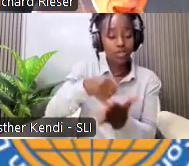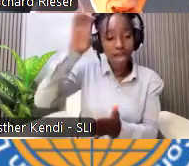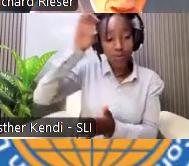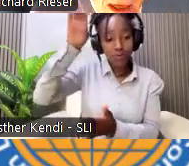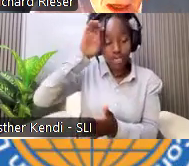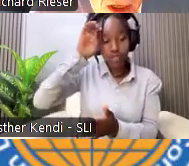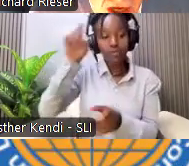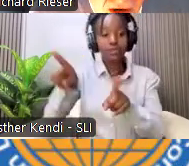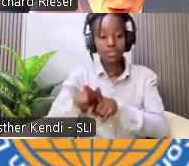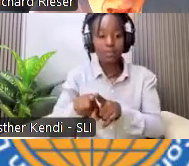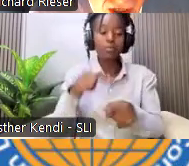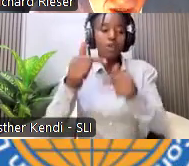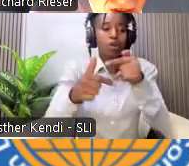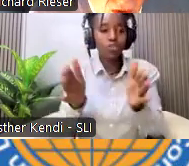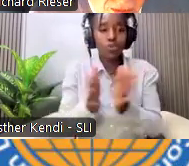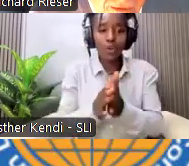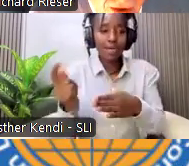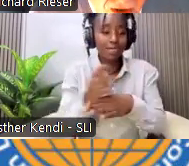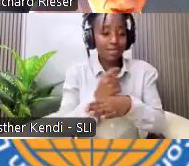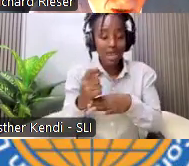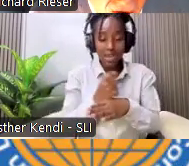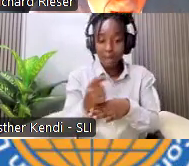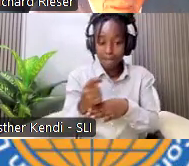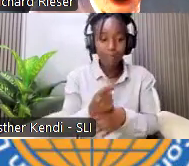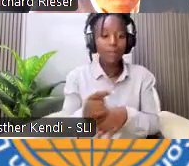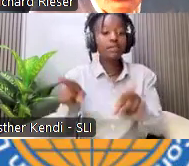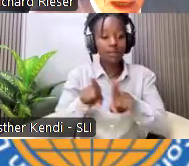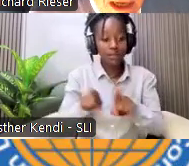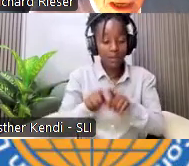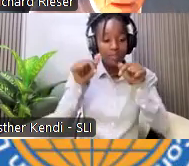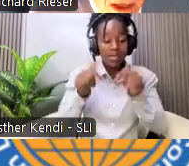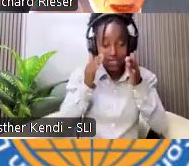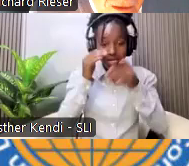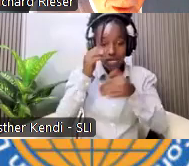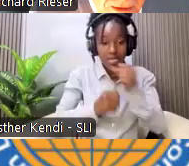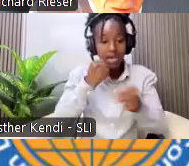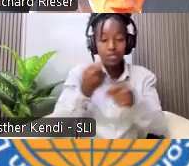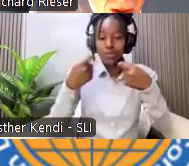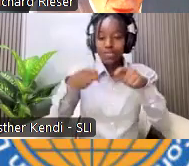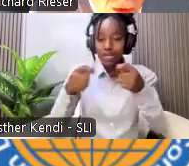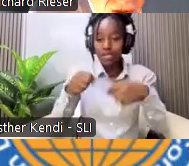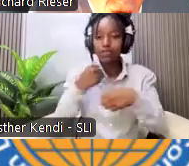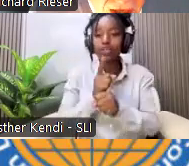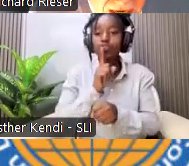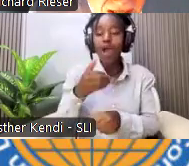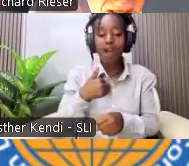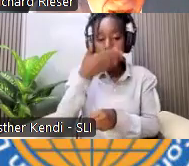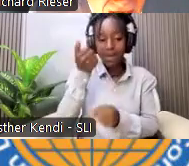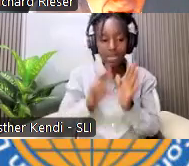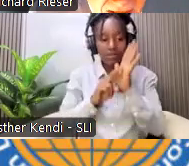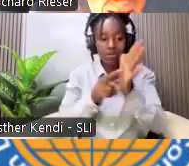training. And in this year of elections, we've been focusing on getting better representation of disabled people. We're also looking